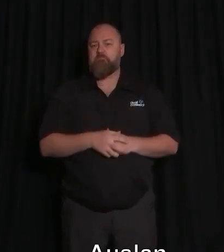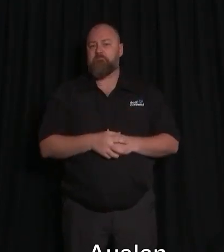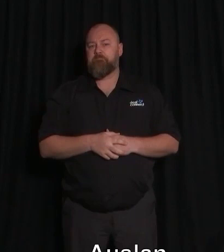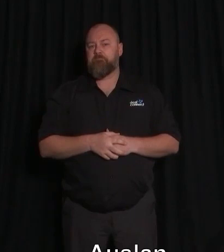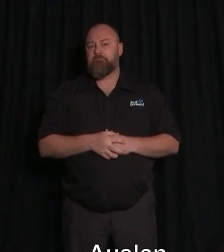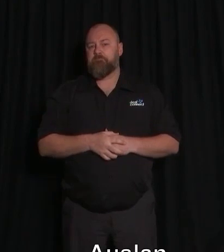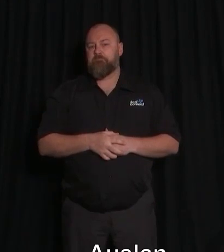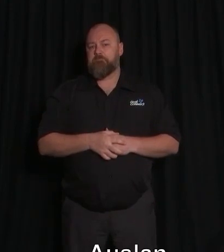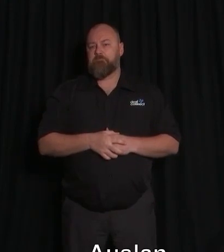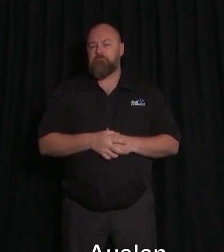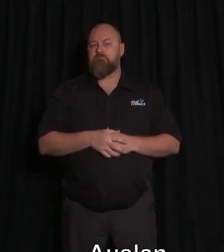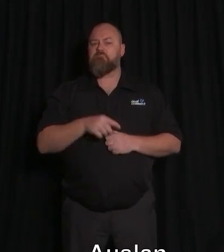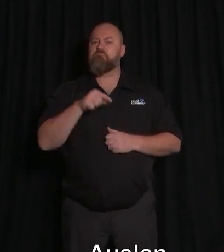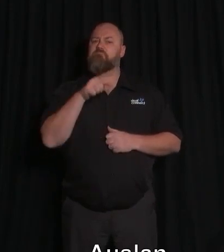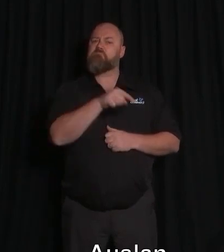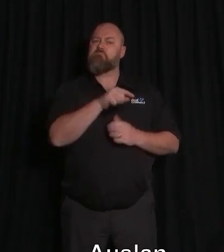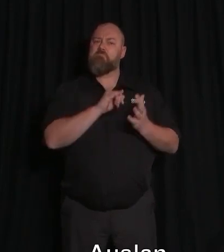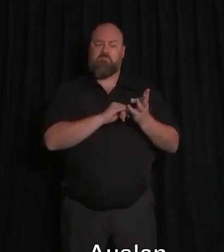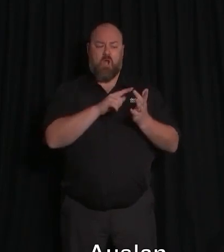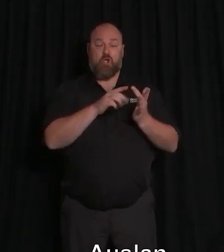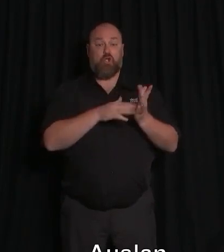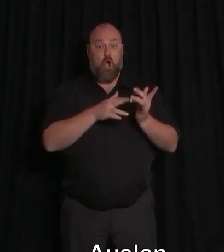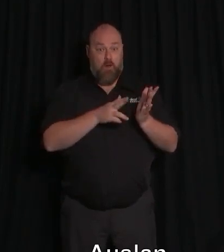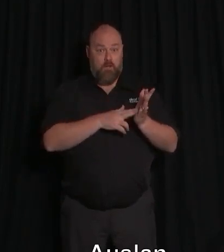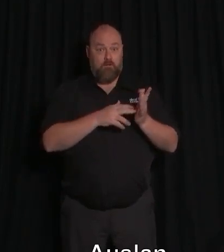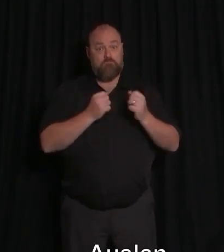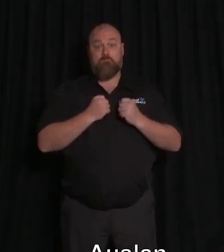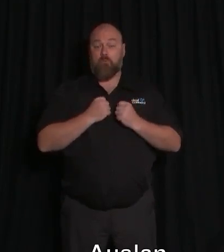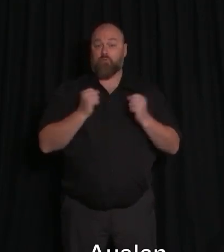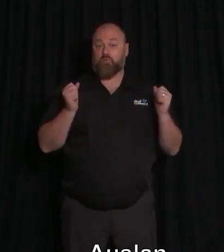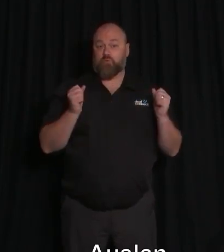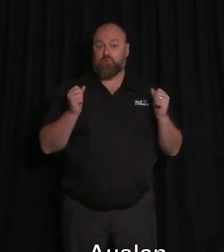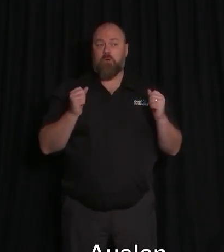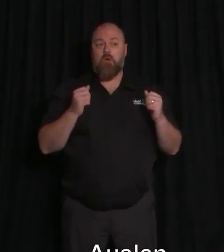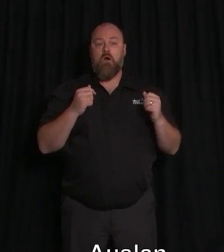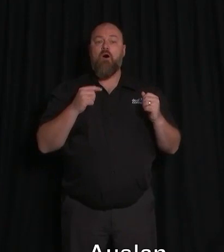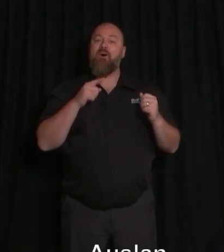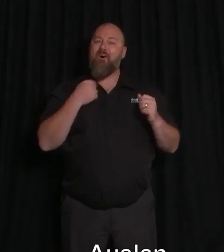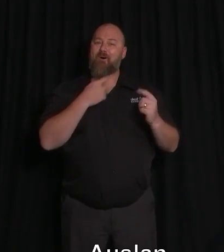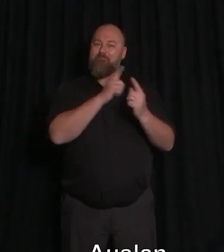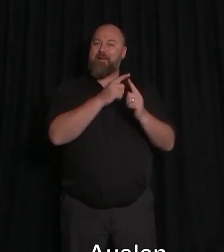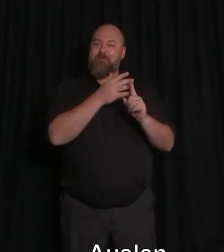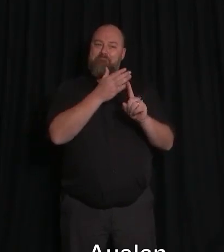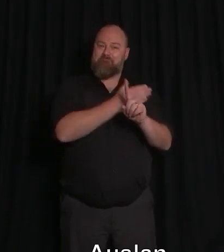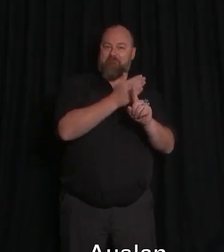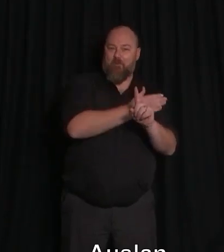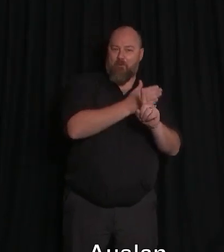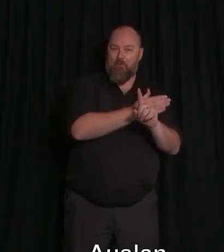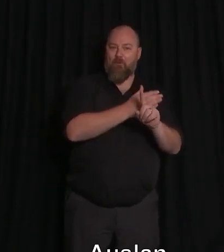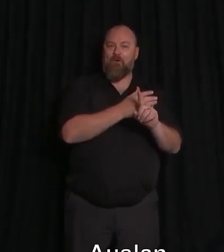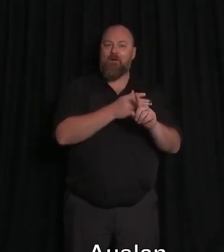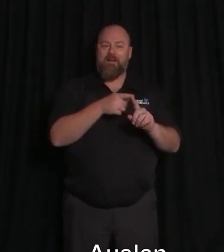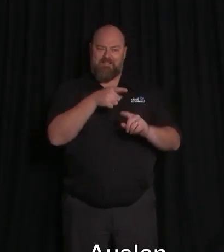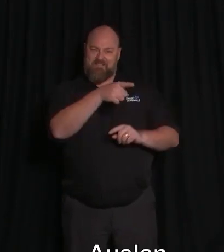Now, Simon had already been out, and I'd met him some years earlier as a proudly gay